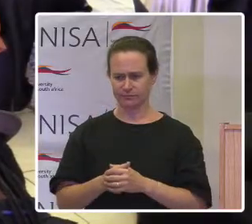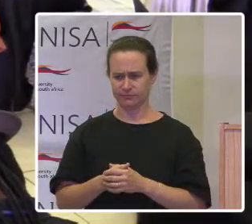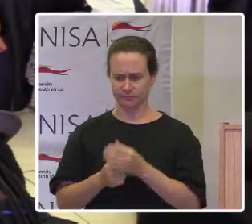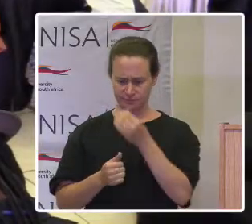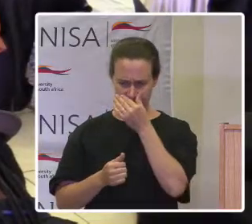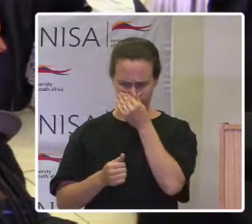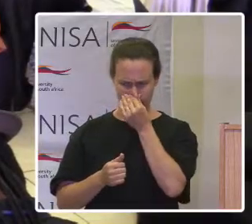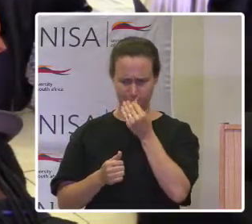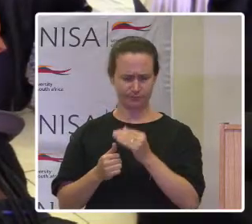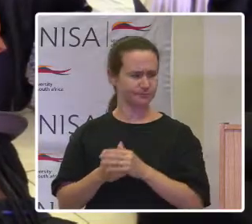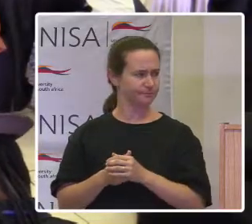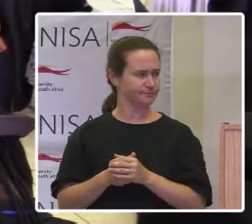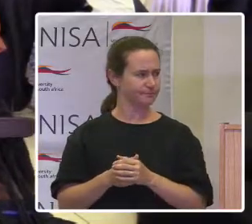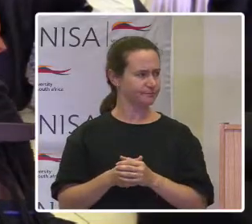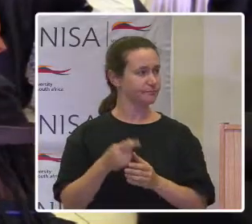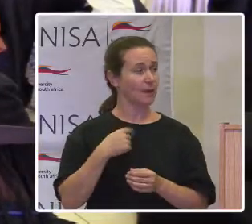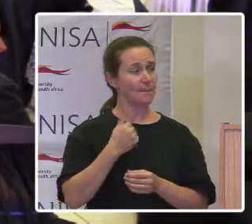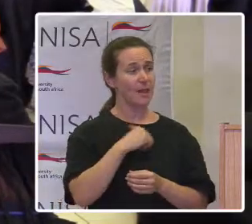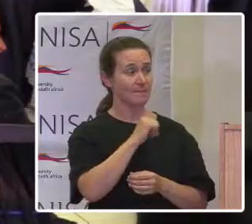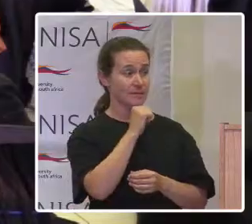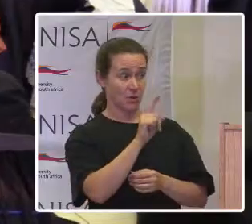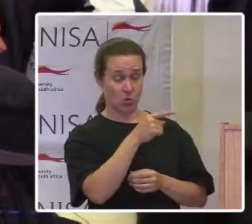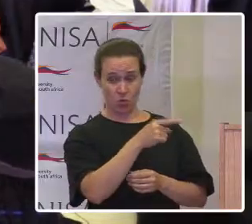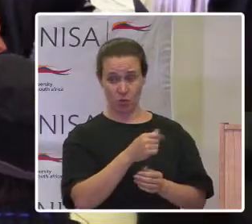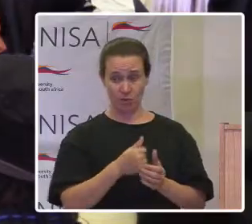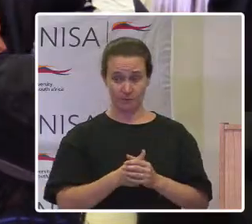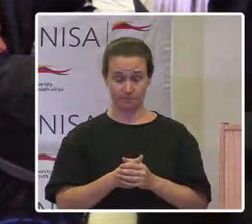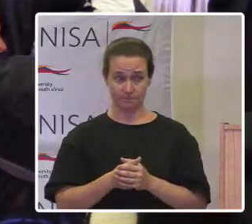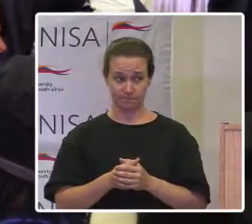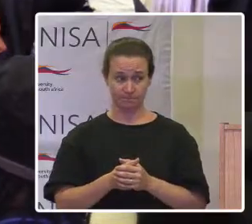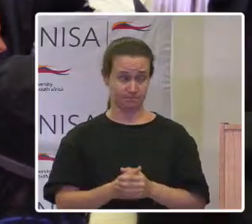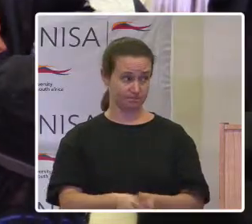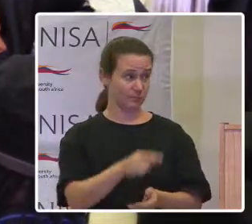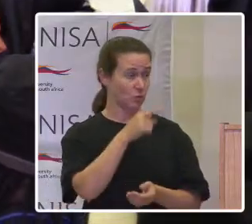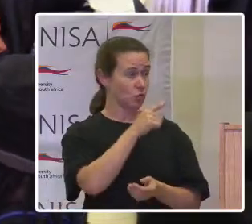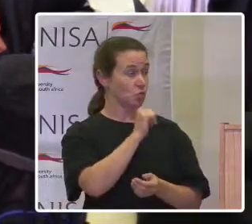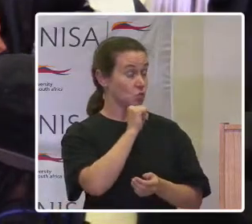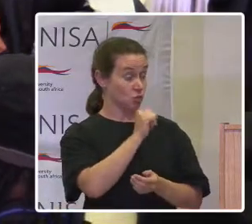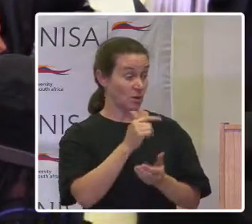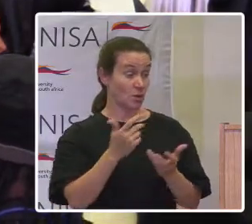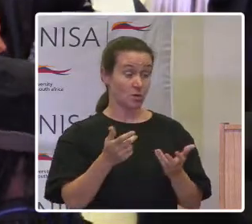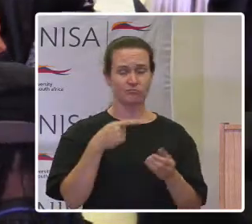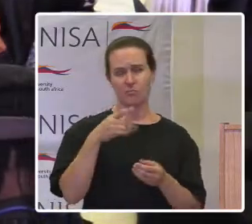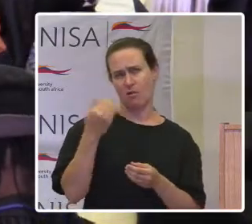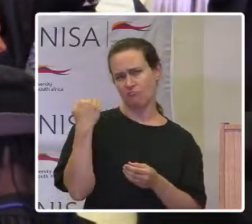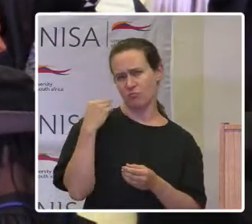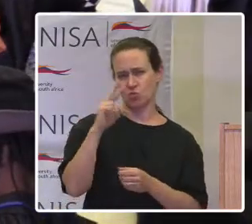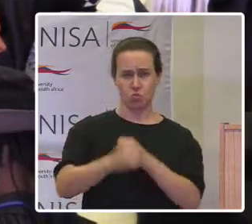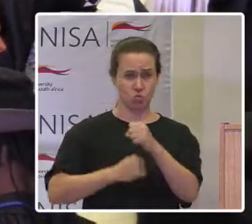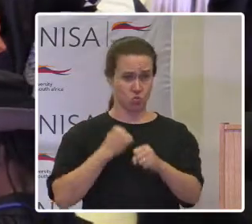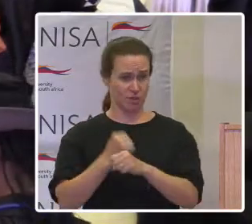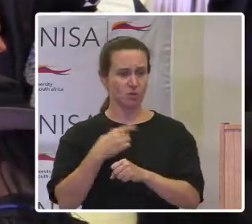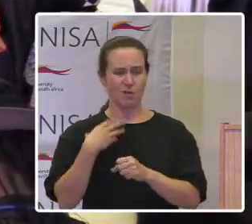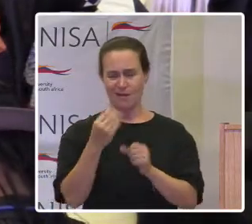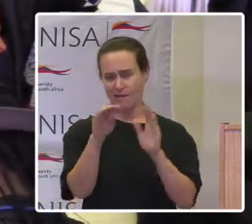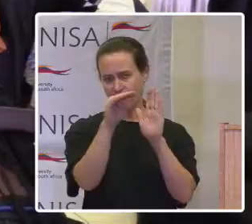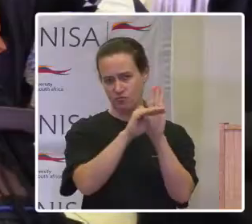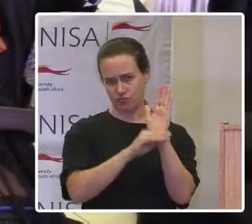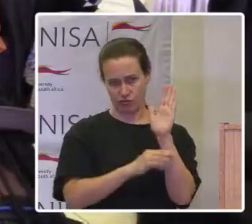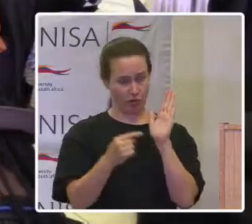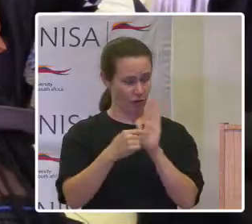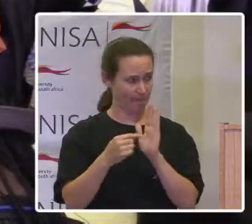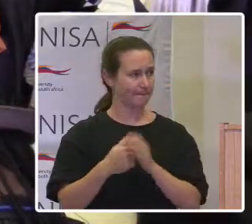so much. I actually wanted to say that in response to what you're saying, in the past 2 years, we've run a program, the Drone